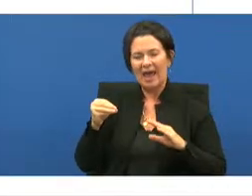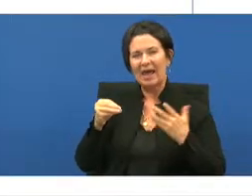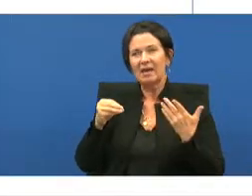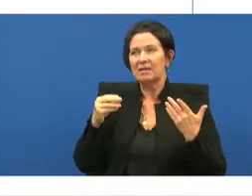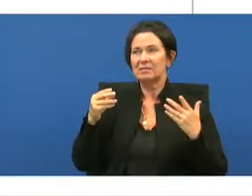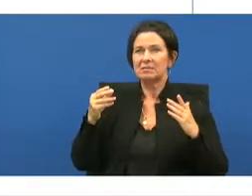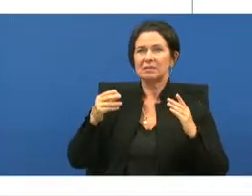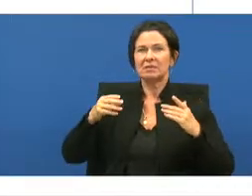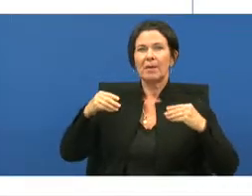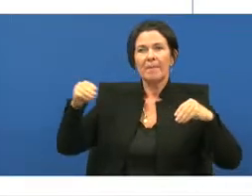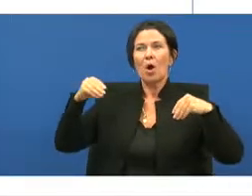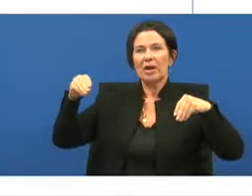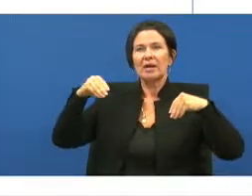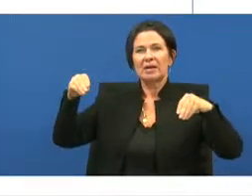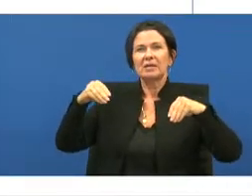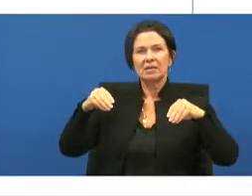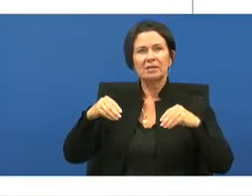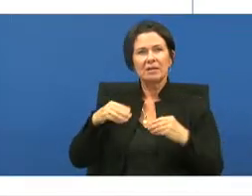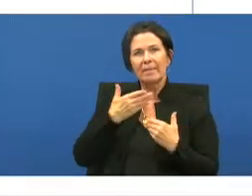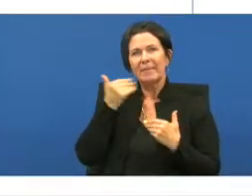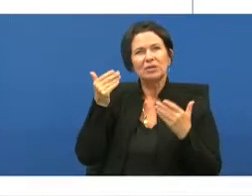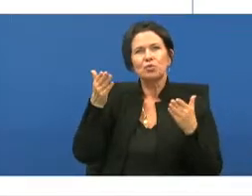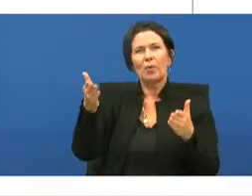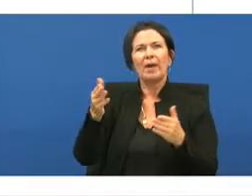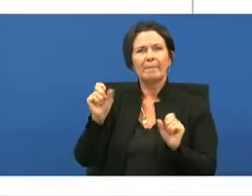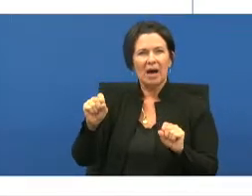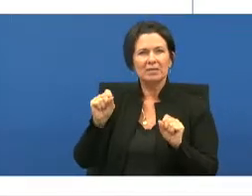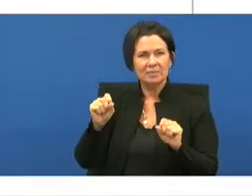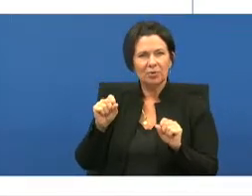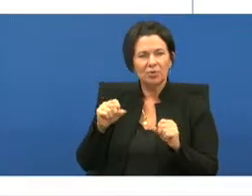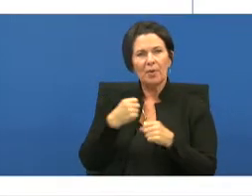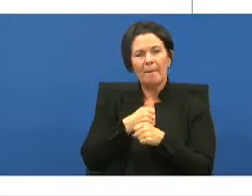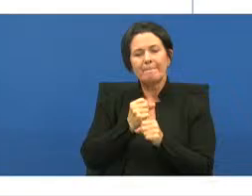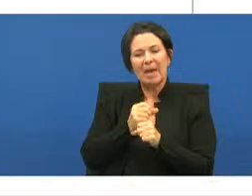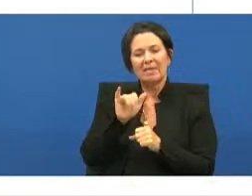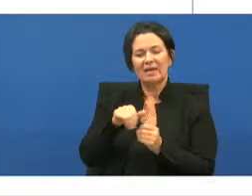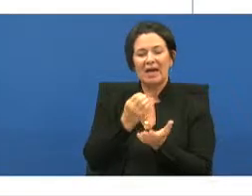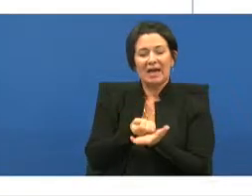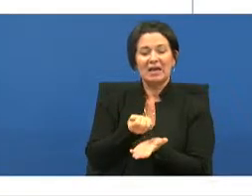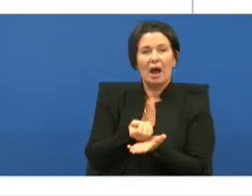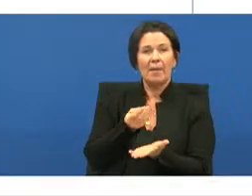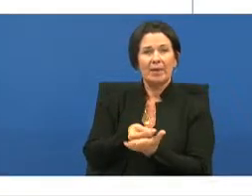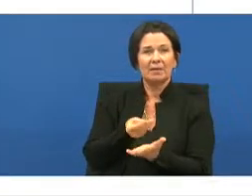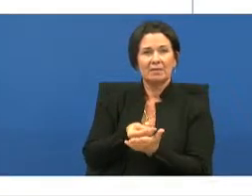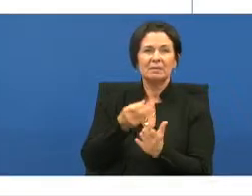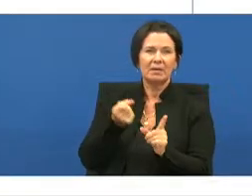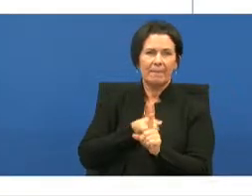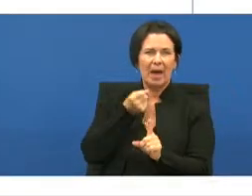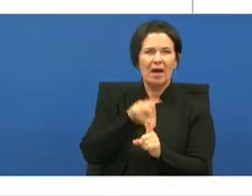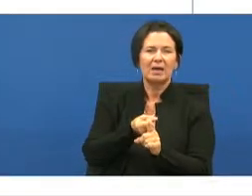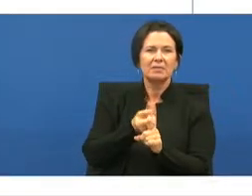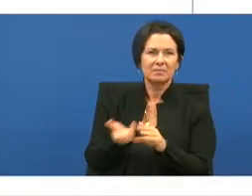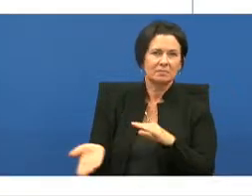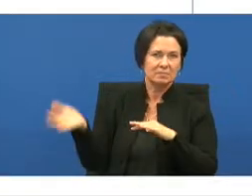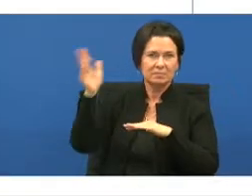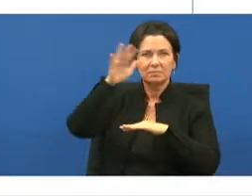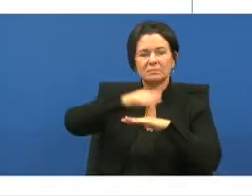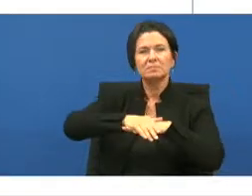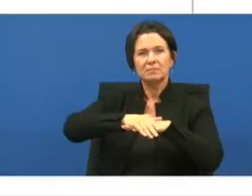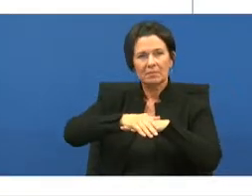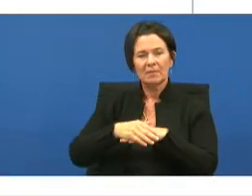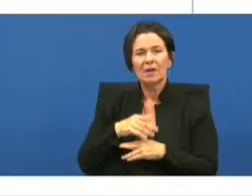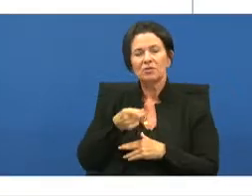so that you're as busy as possible in generating that economic impact. And then finally, you've got to have that great hotel partner.